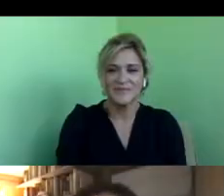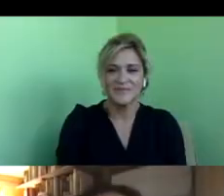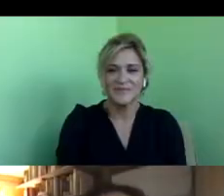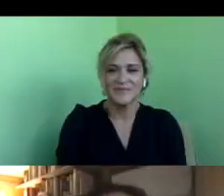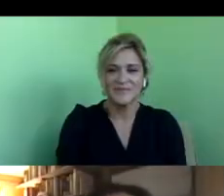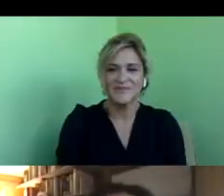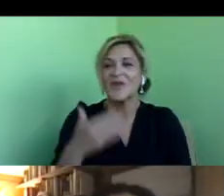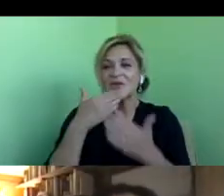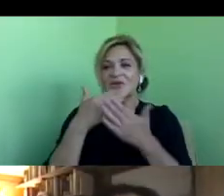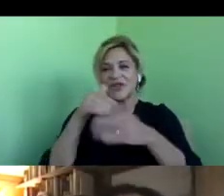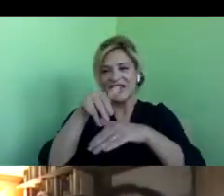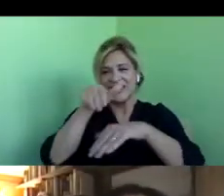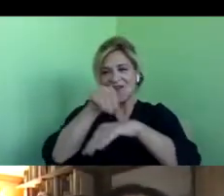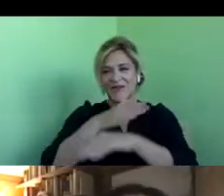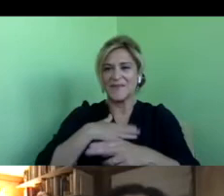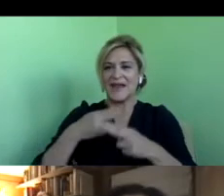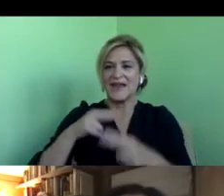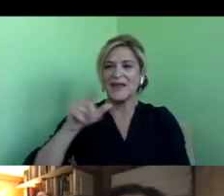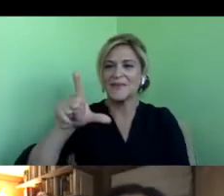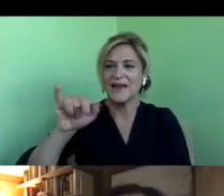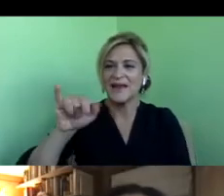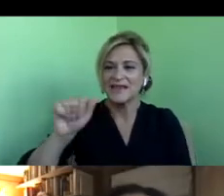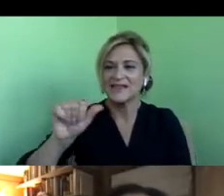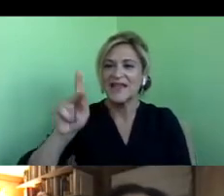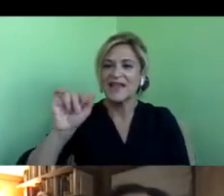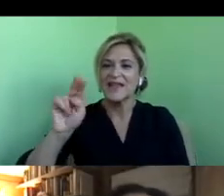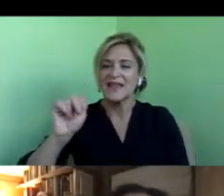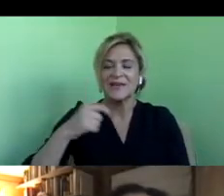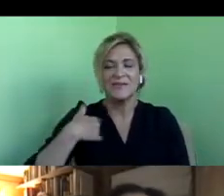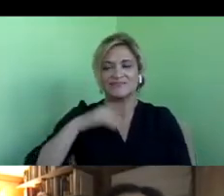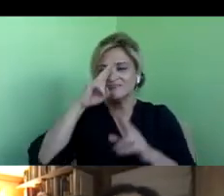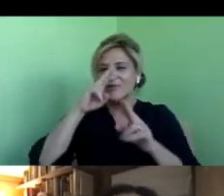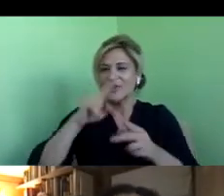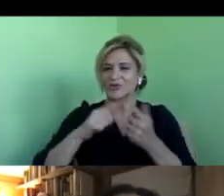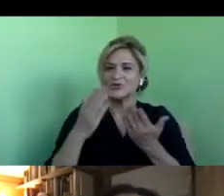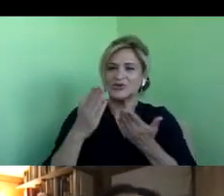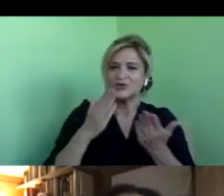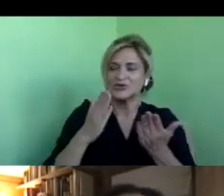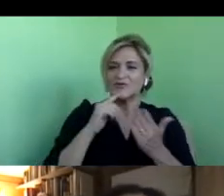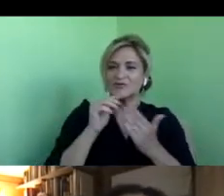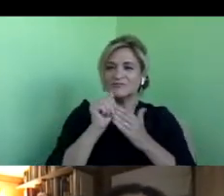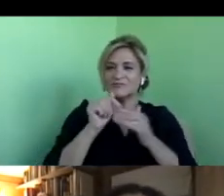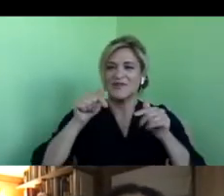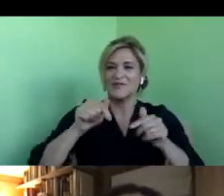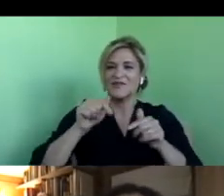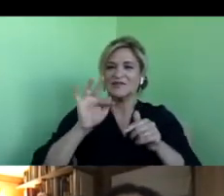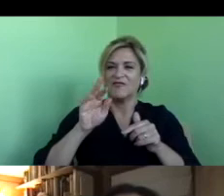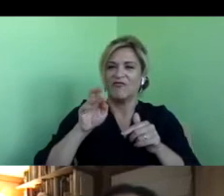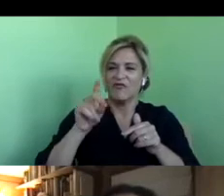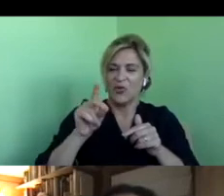Good evening. My name is Lisa Kim, and I have the great honor of serving as the inaugural director of the Ford Foundation Gallery.